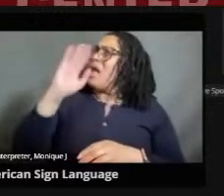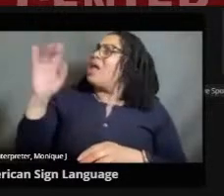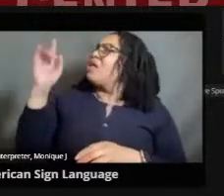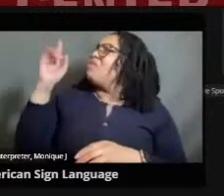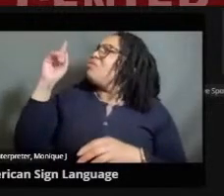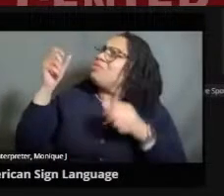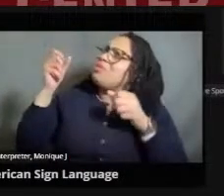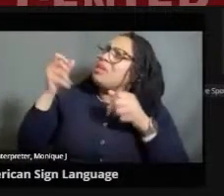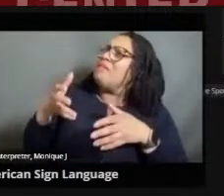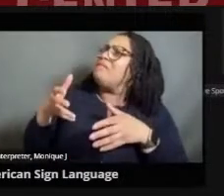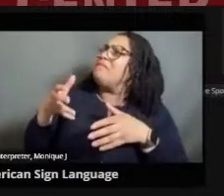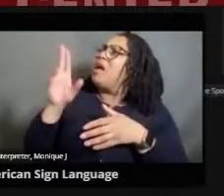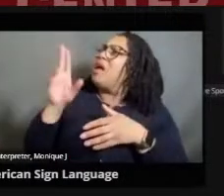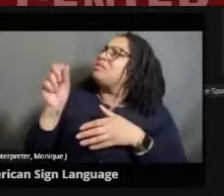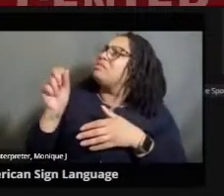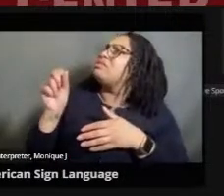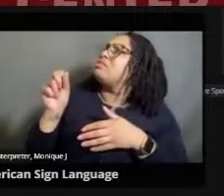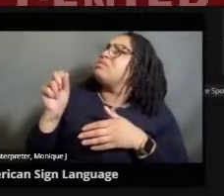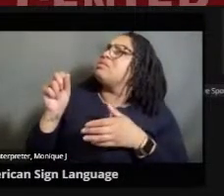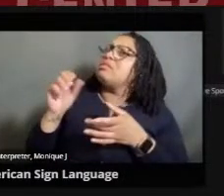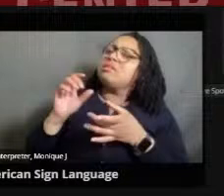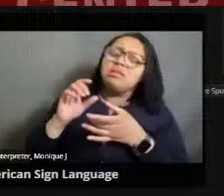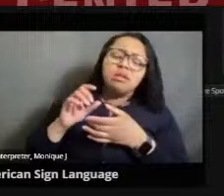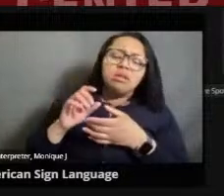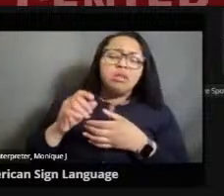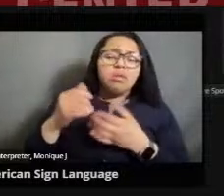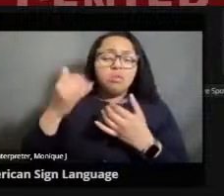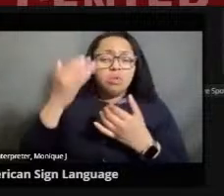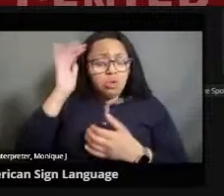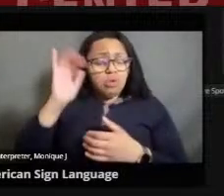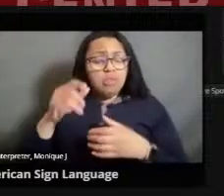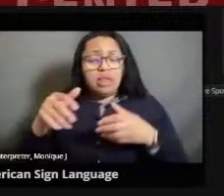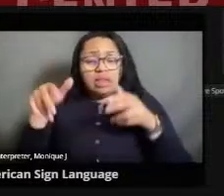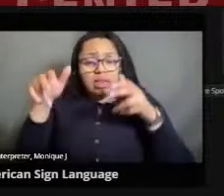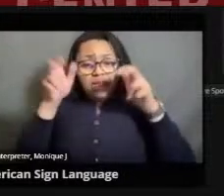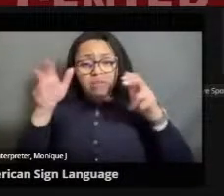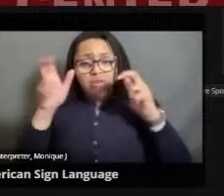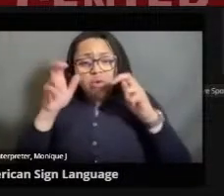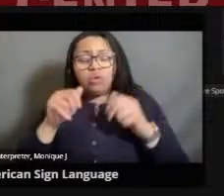evil, suffering and oppression do not have the last word.